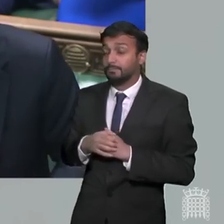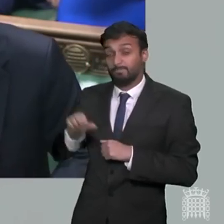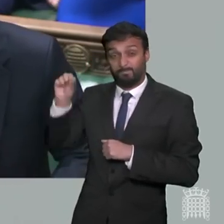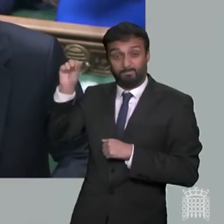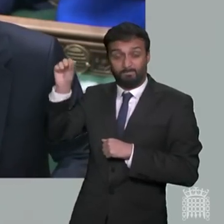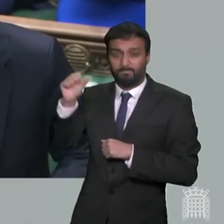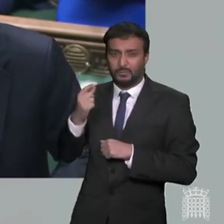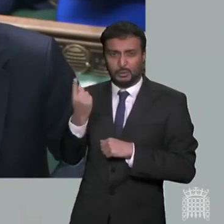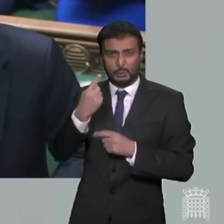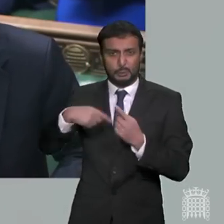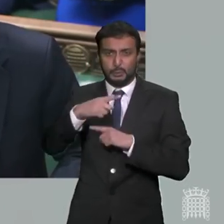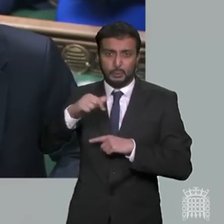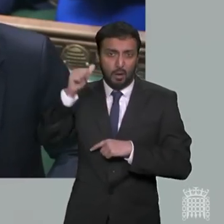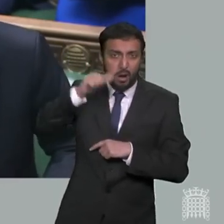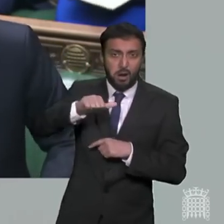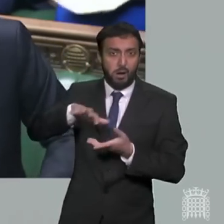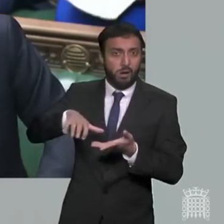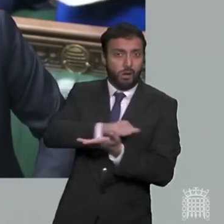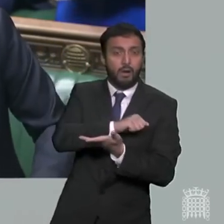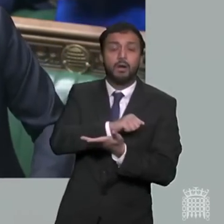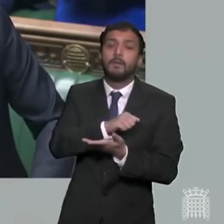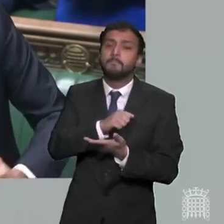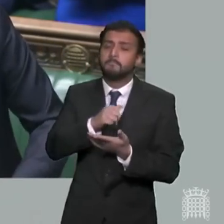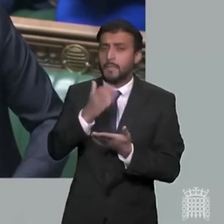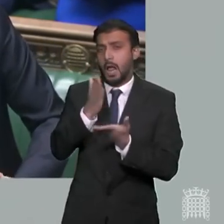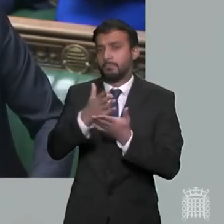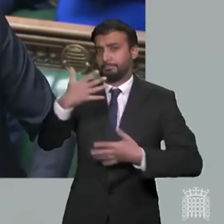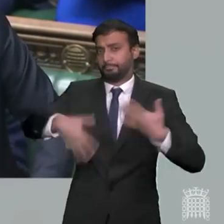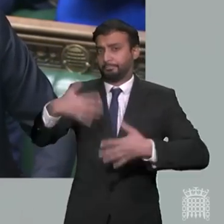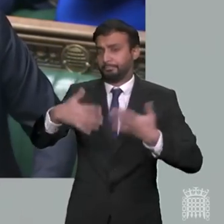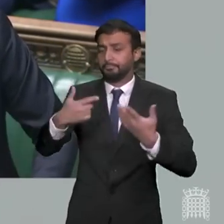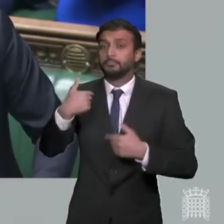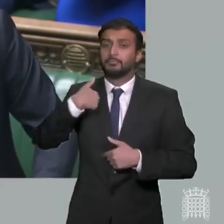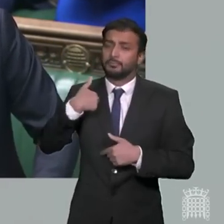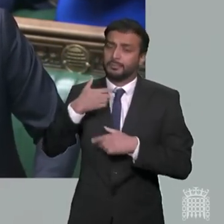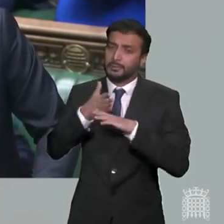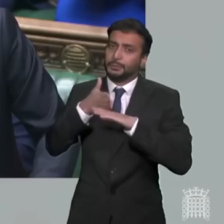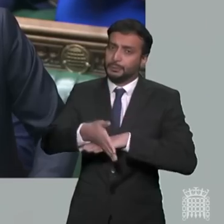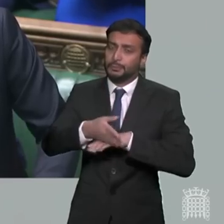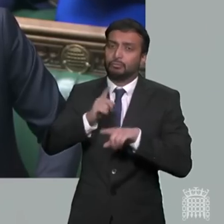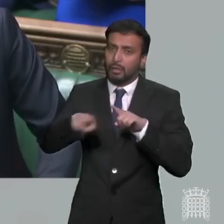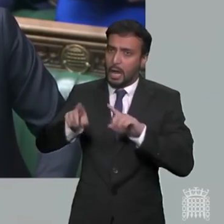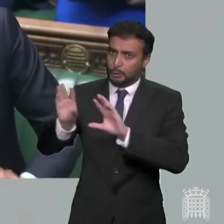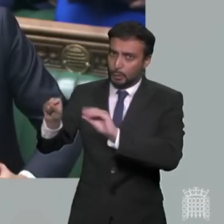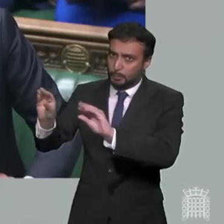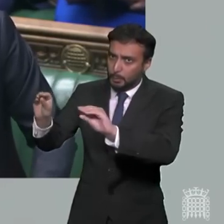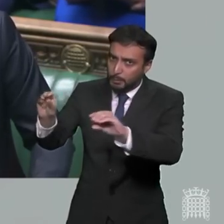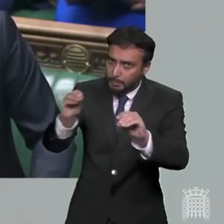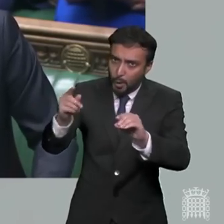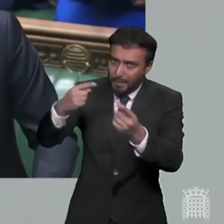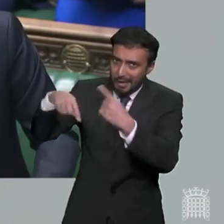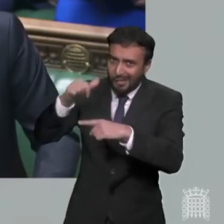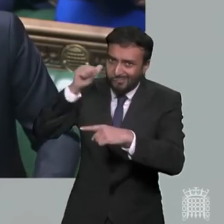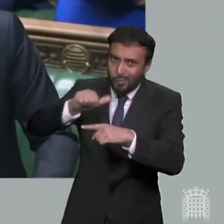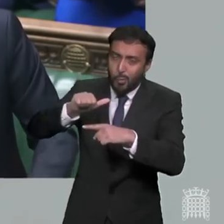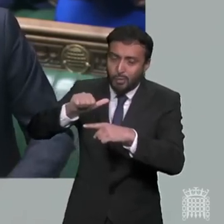and fraudsters can cause. We are working closely with industry to block more fraudulent calls from reaching the public, and importantly, our new